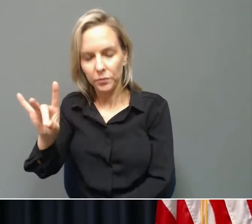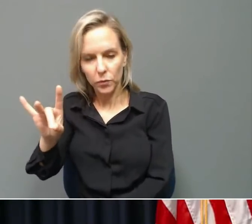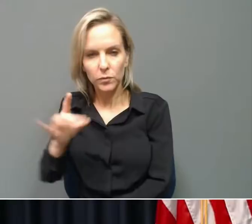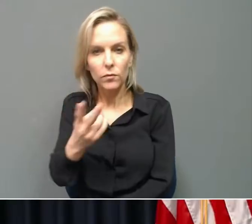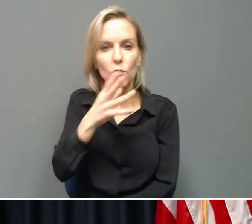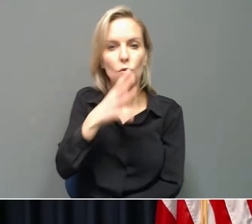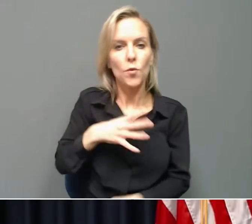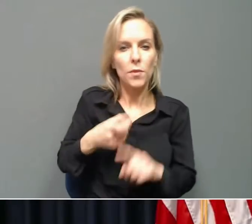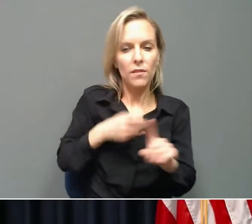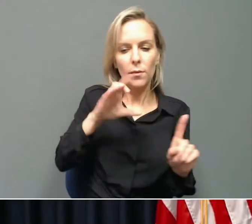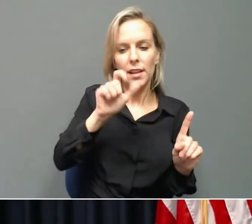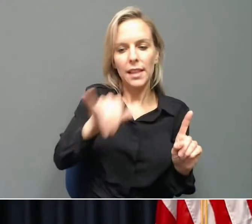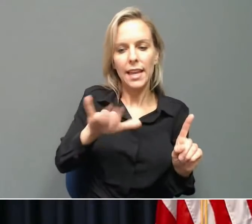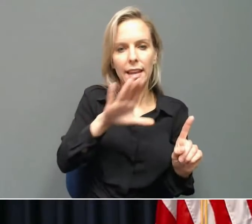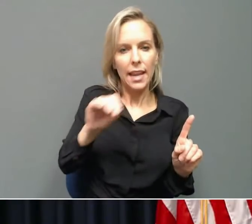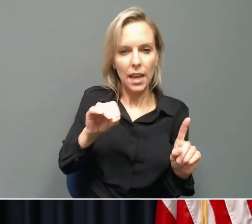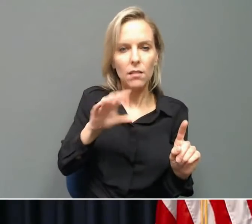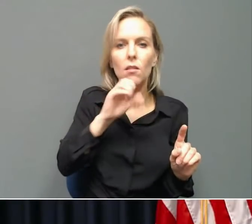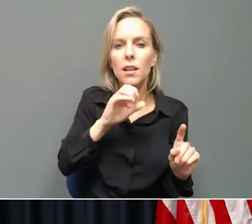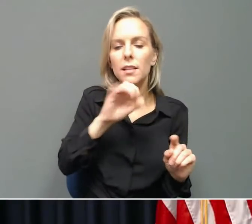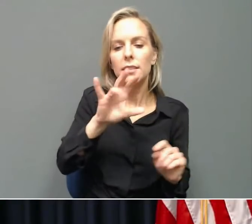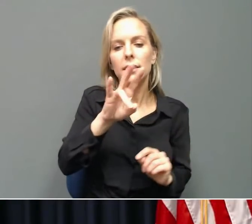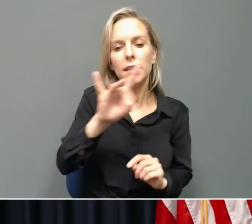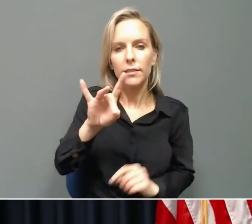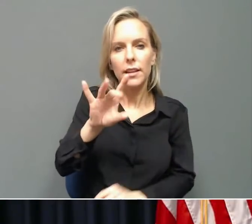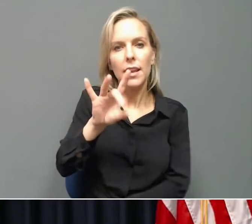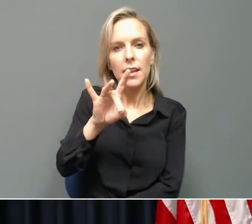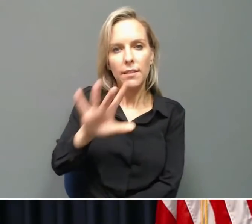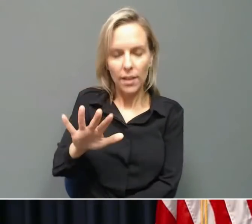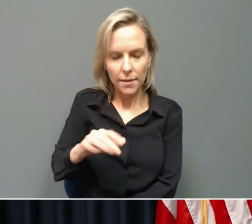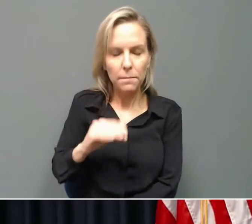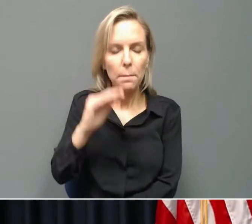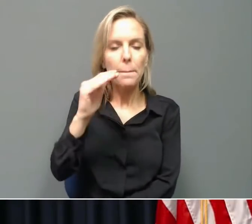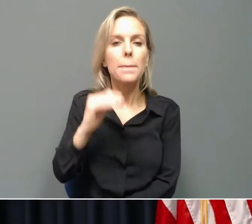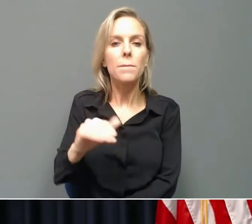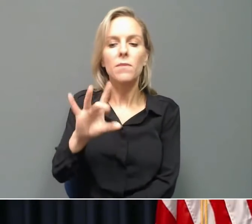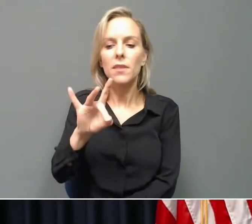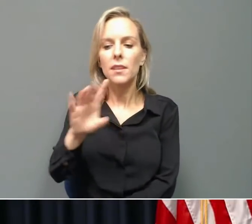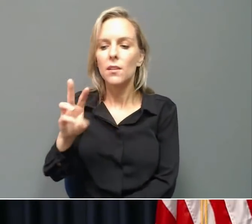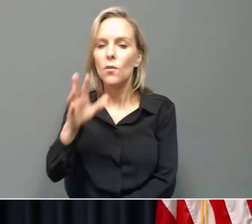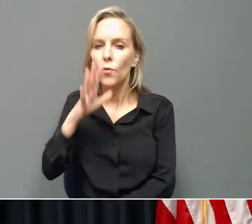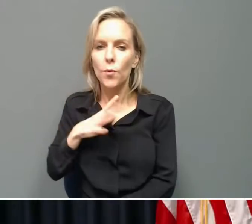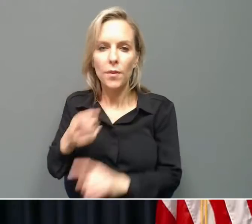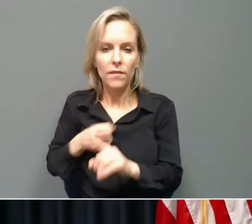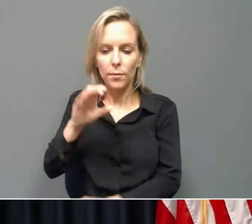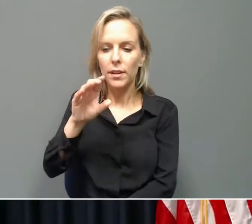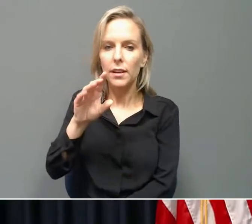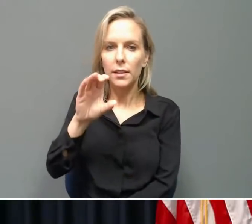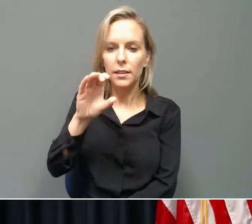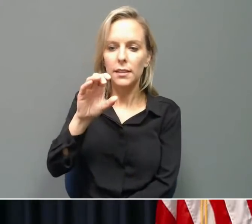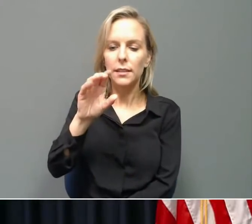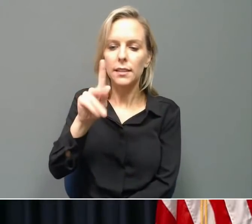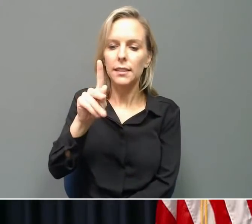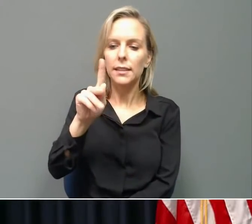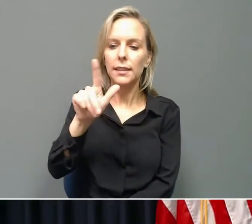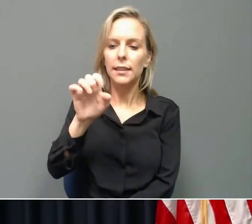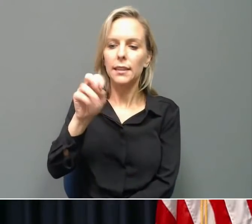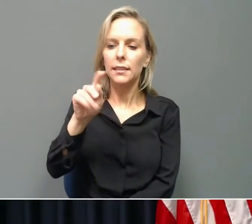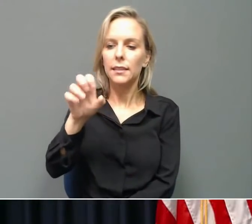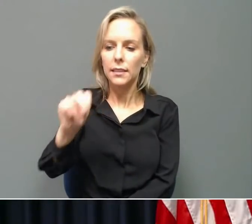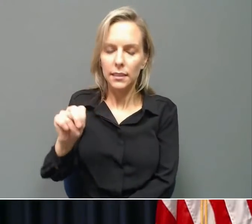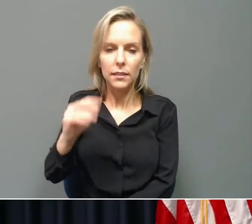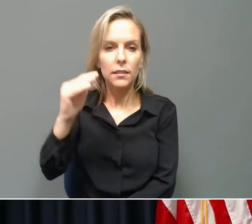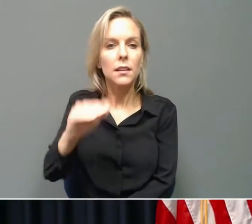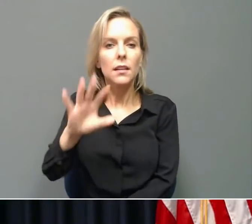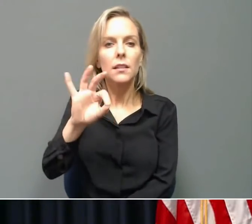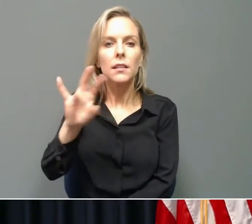Clay County, ages 78 and 85, an 86-year-old woman from Clinton County, a 97-year-old woman